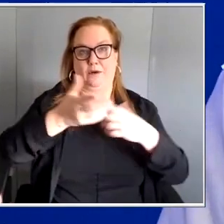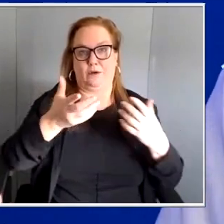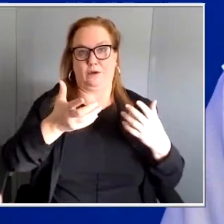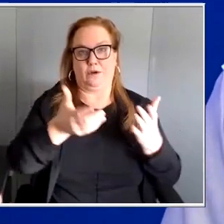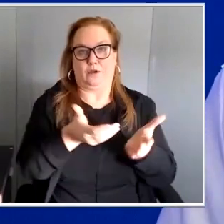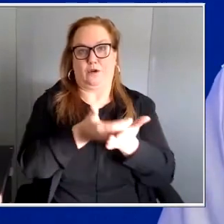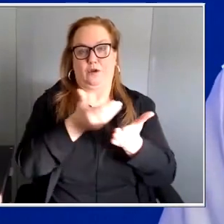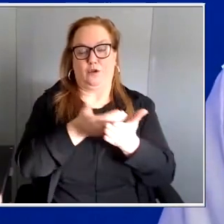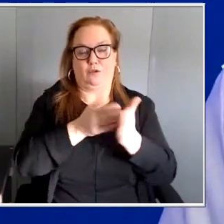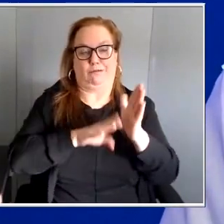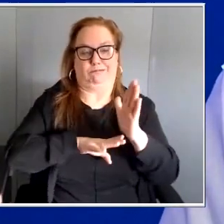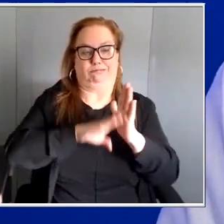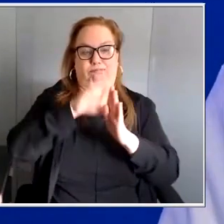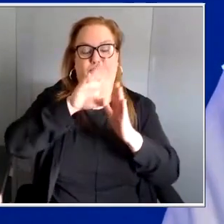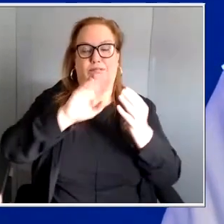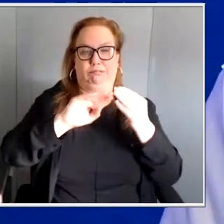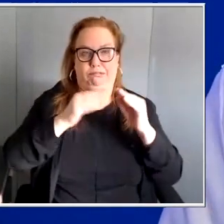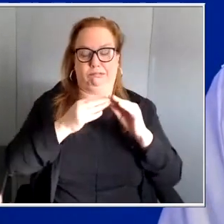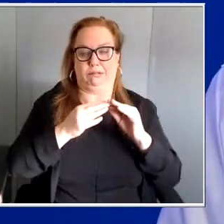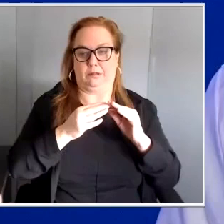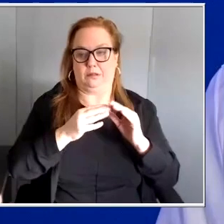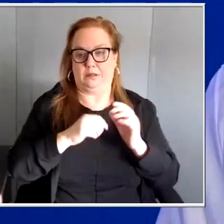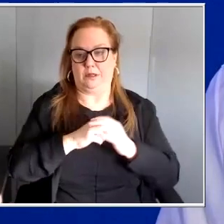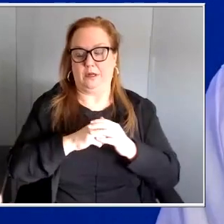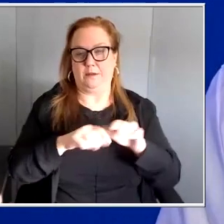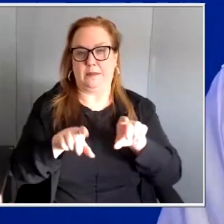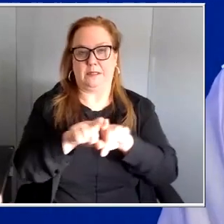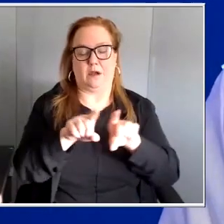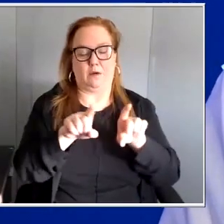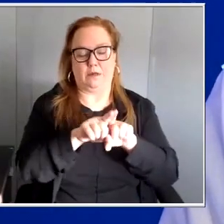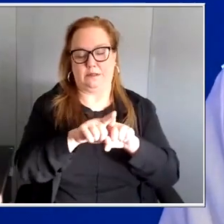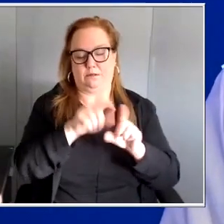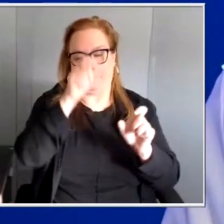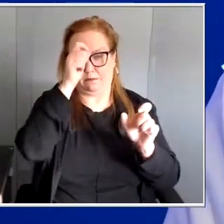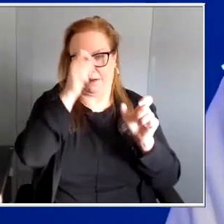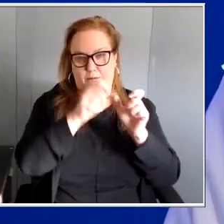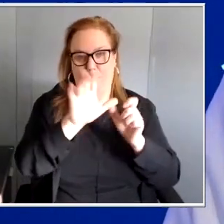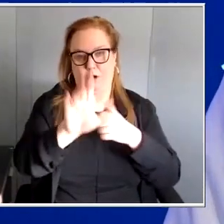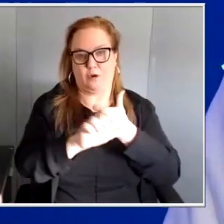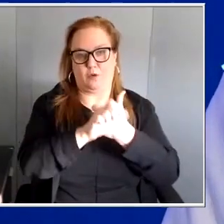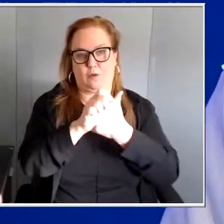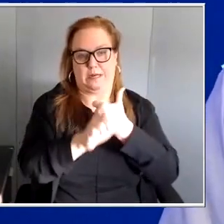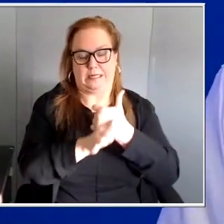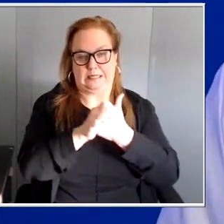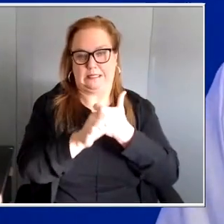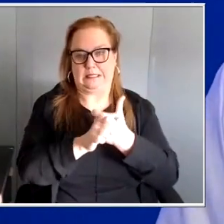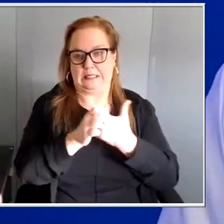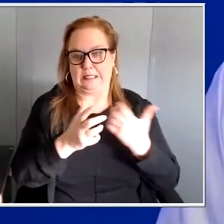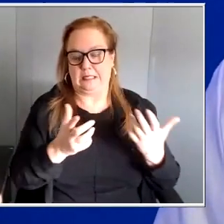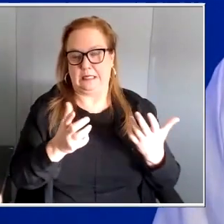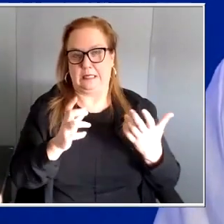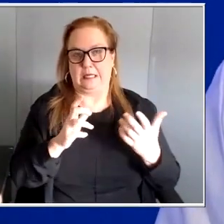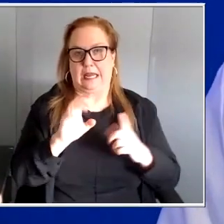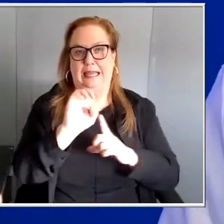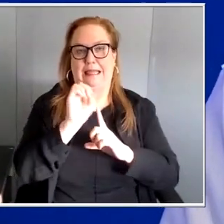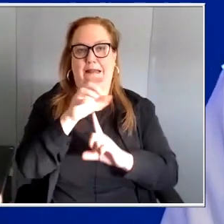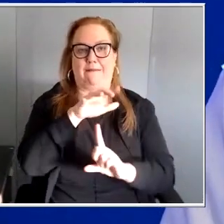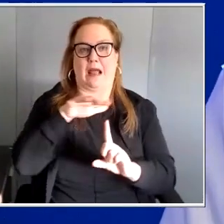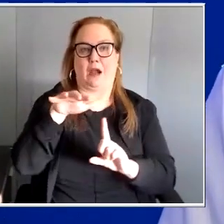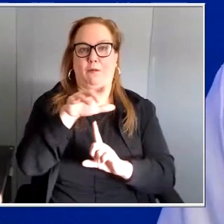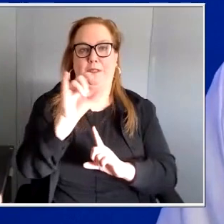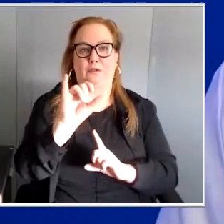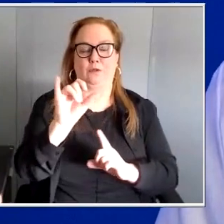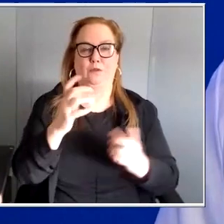surges go on as well. But it's always taking into account your risk, but also those environments that you're in. I mean, obviously, if